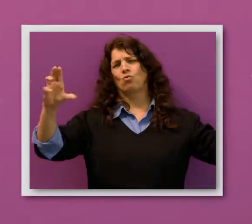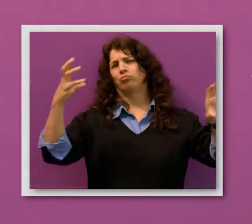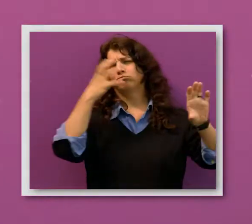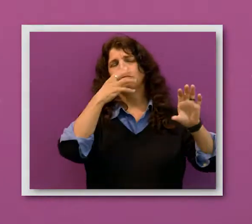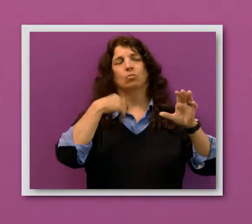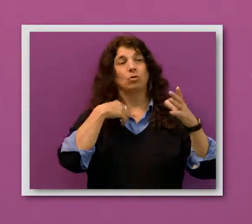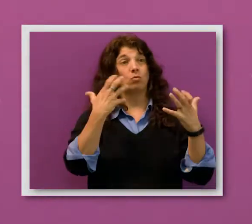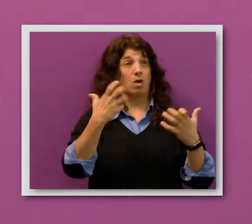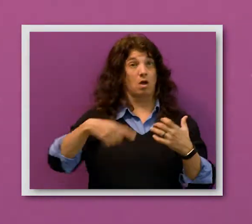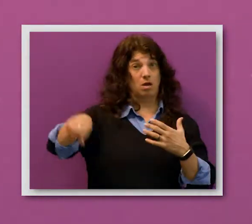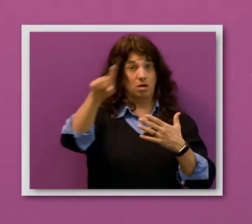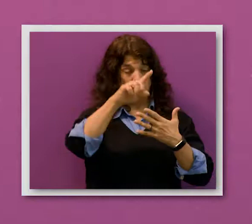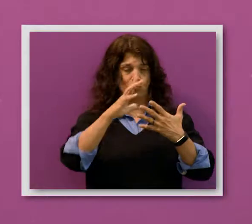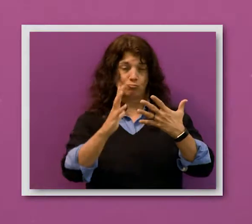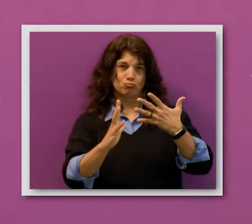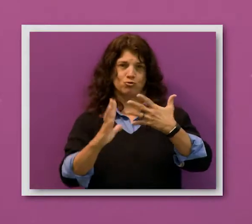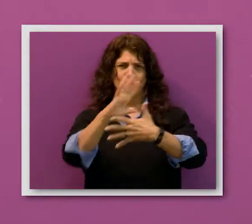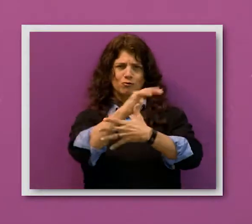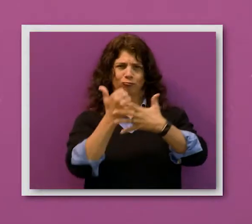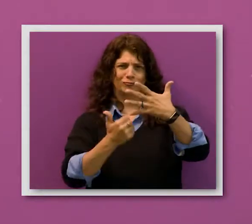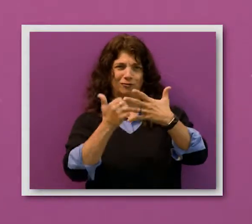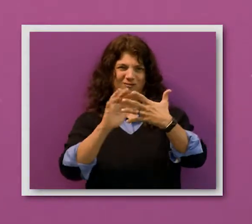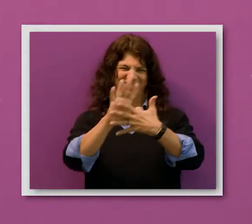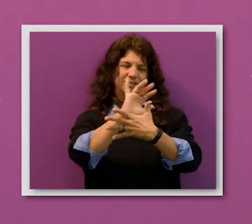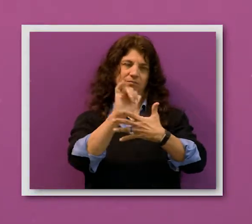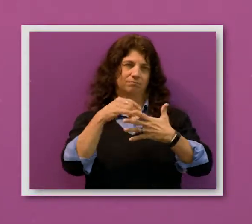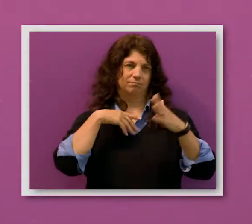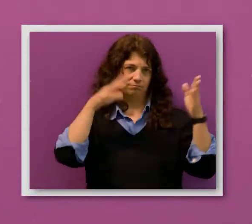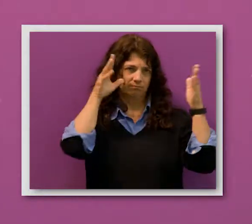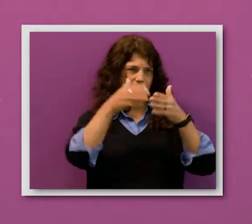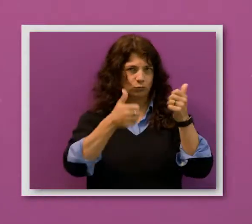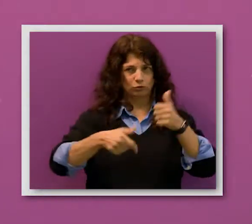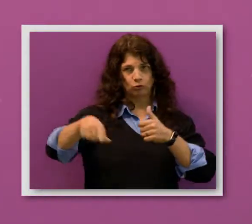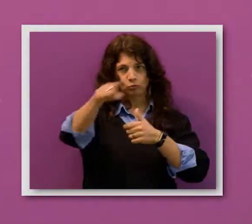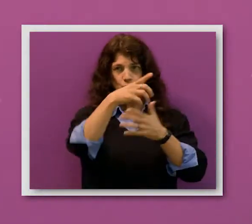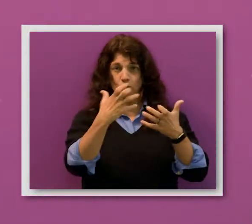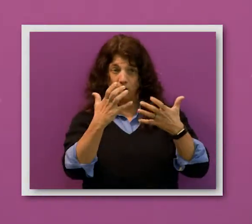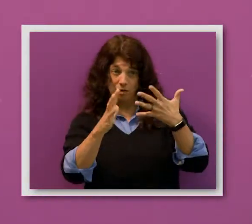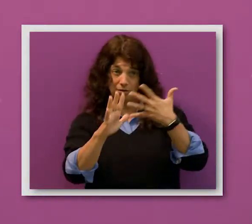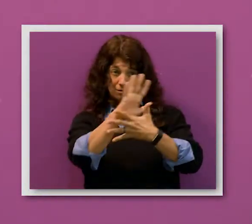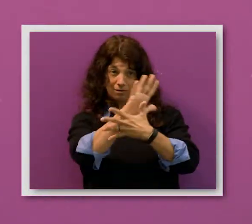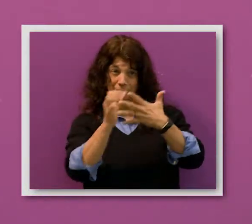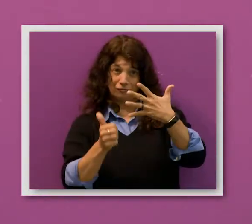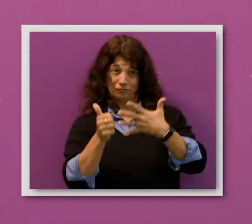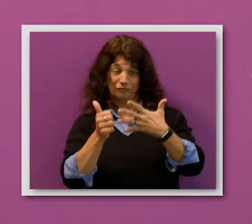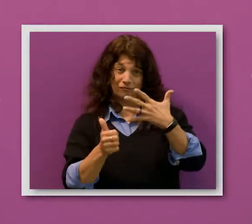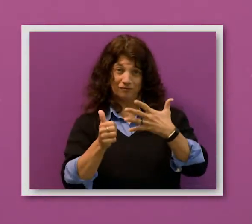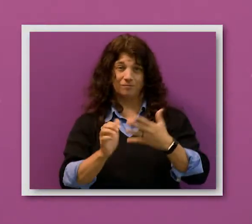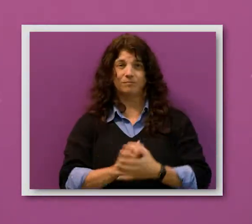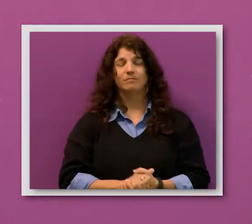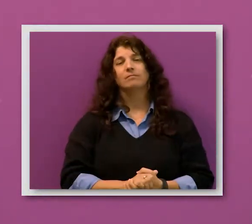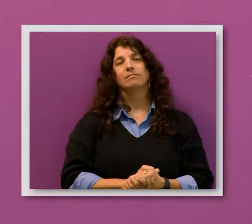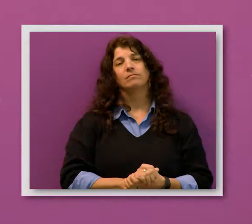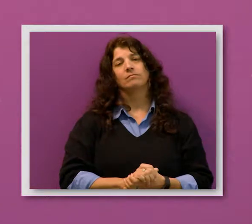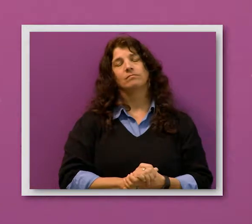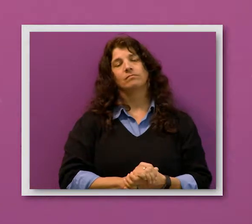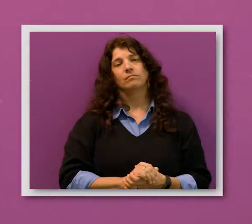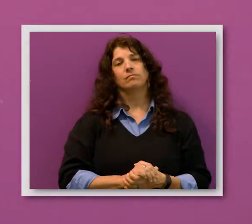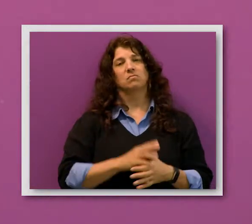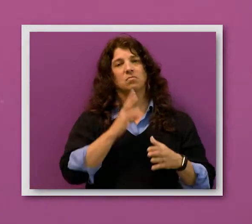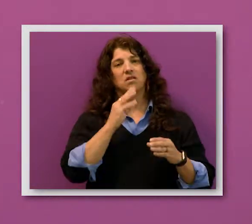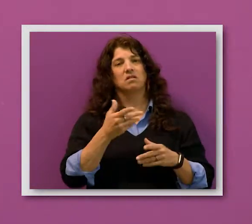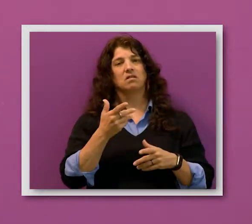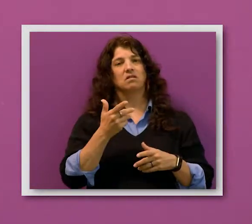So that's really what we're here to talk about. So I'm going to turn now to the city administrator, who will give you an overview